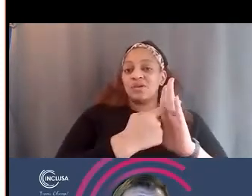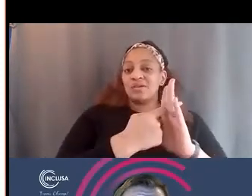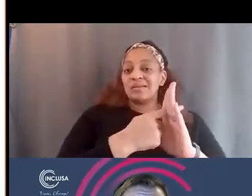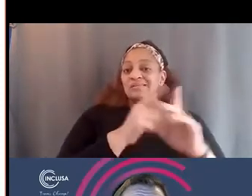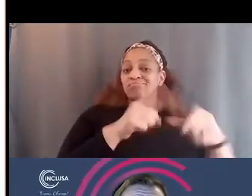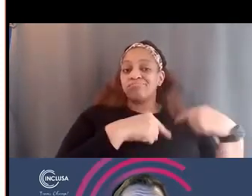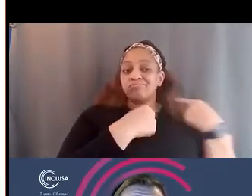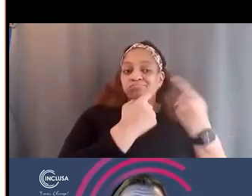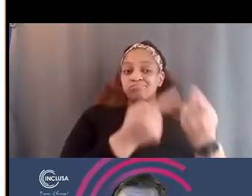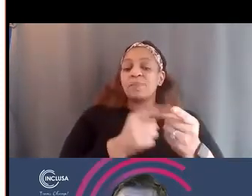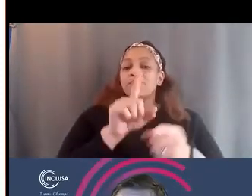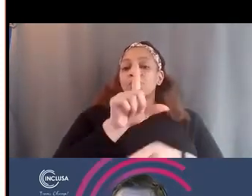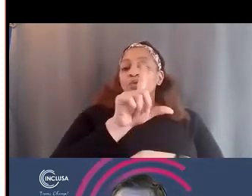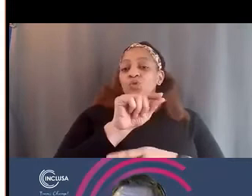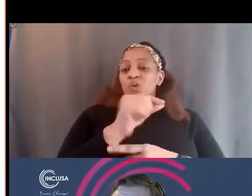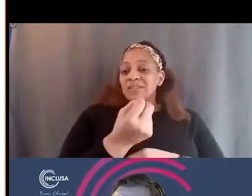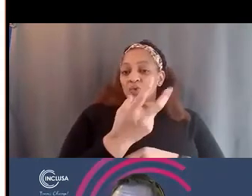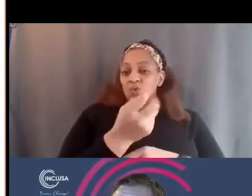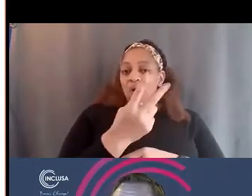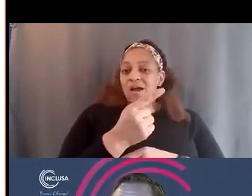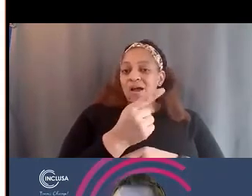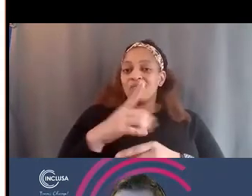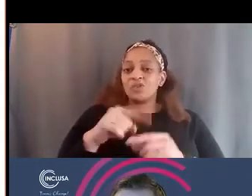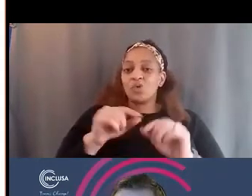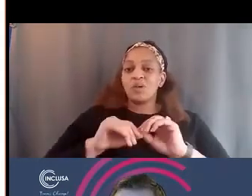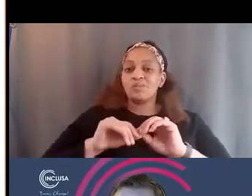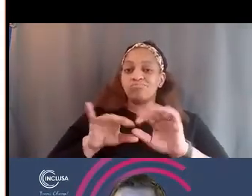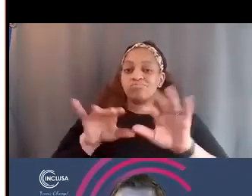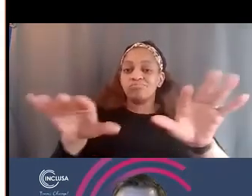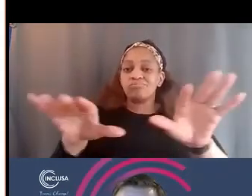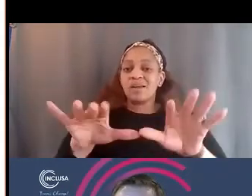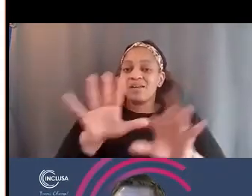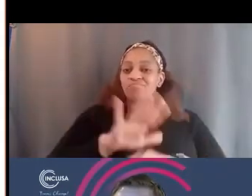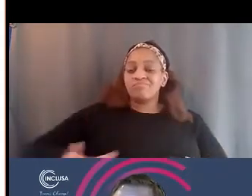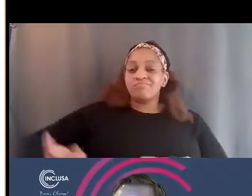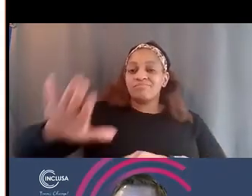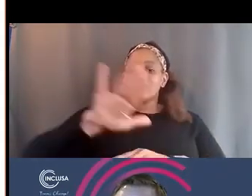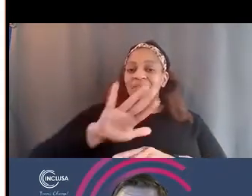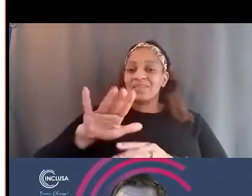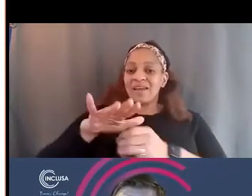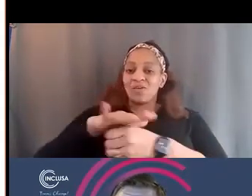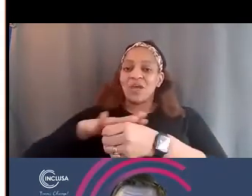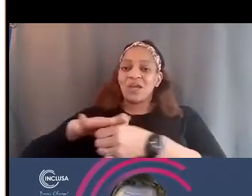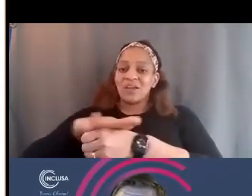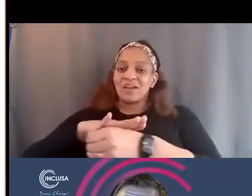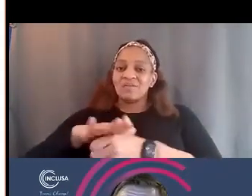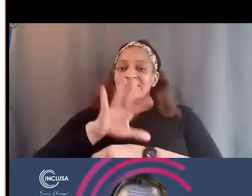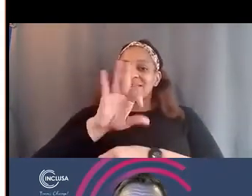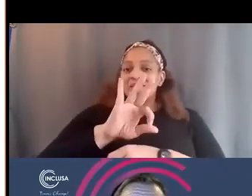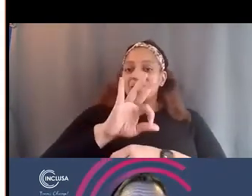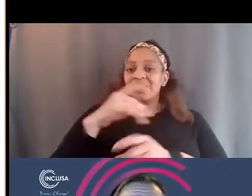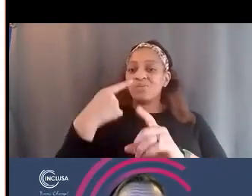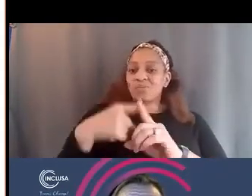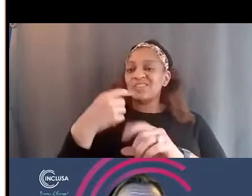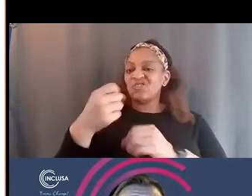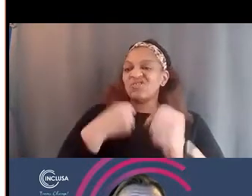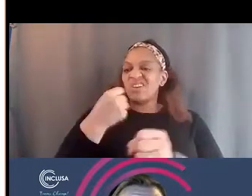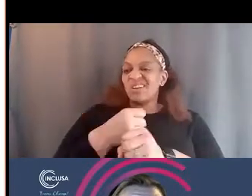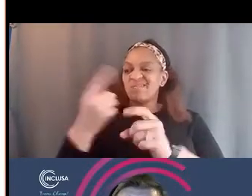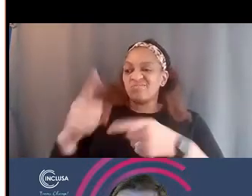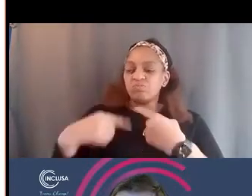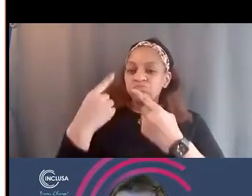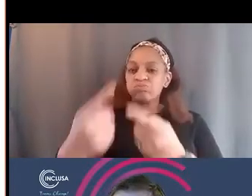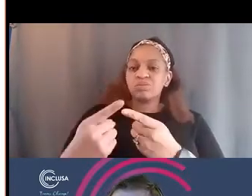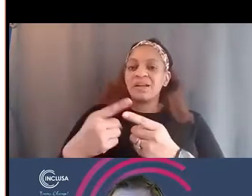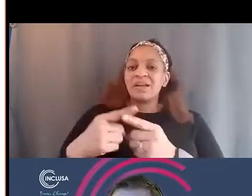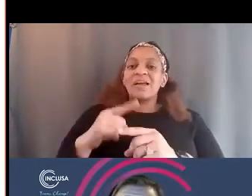2012. And we've expanded it across our current service region over those 9+ years. And throughout